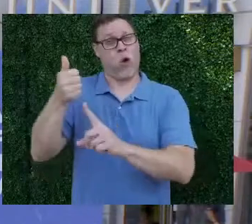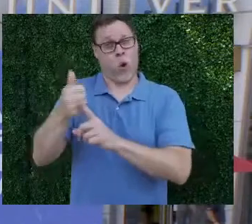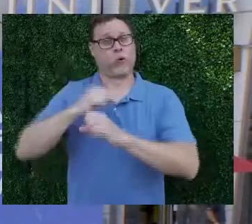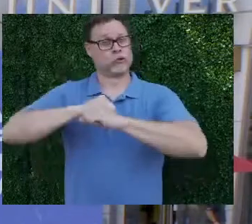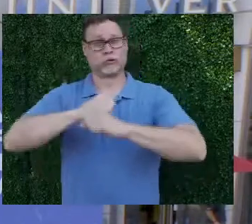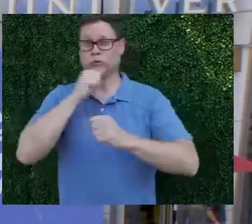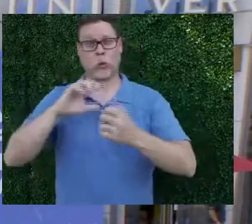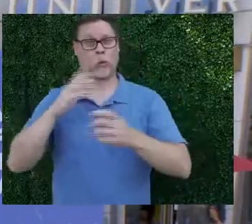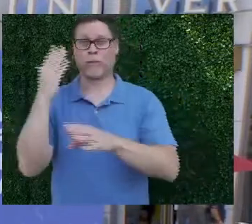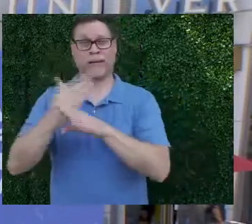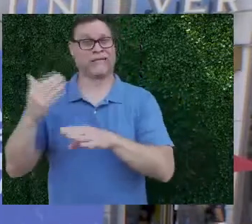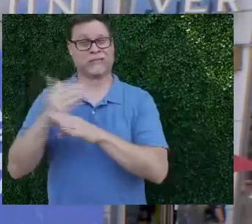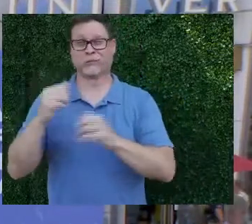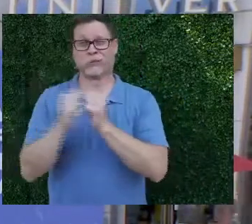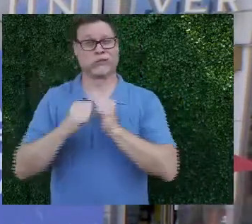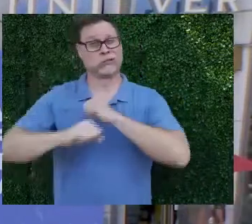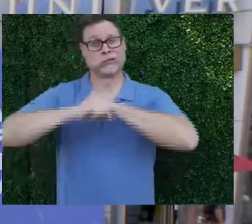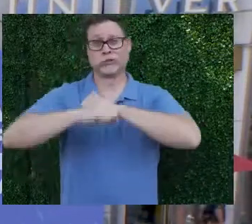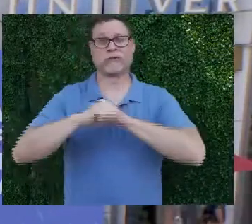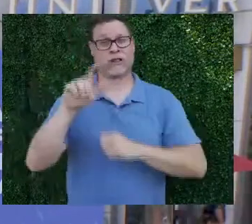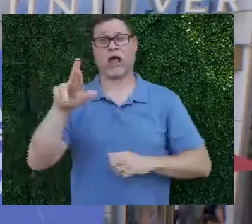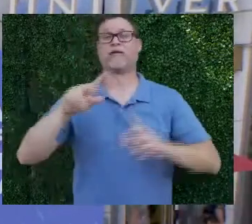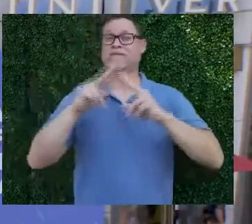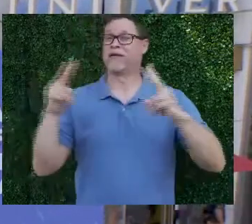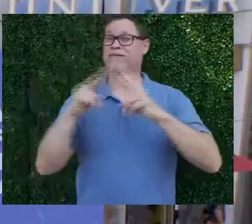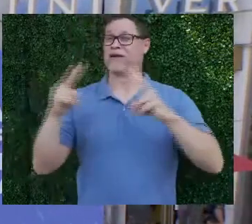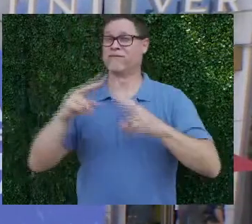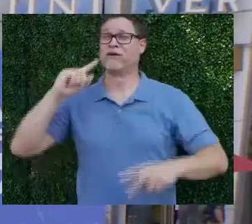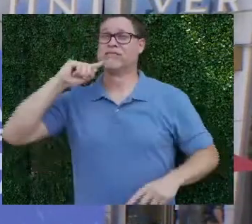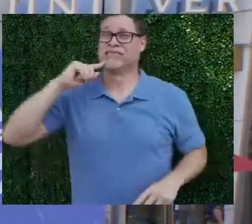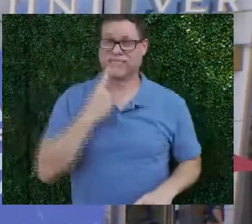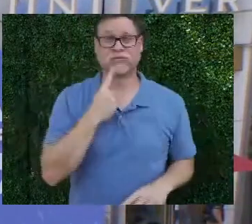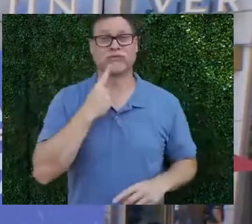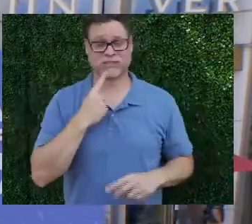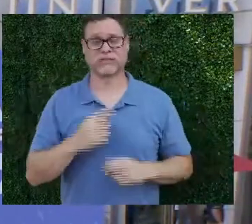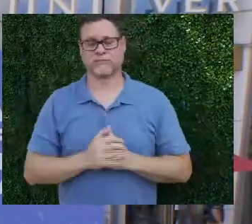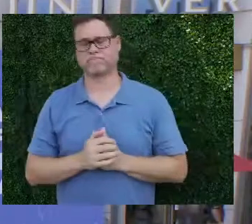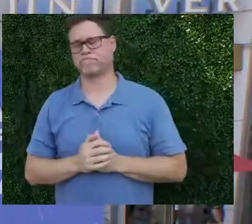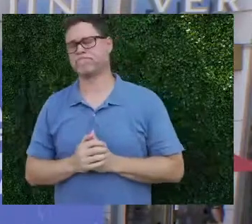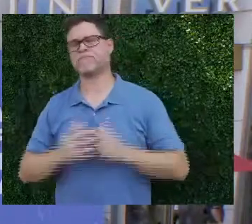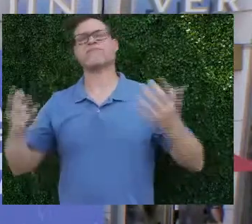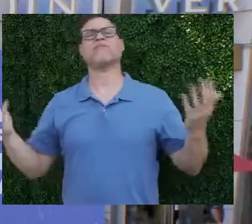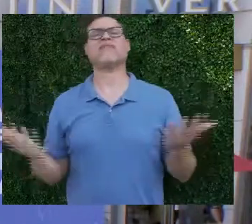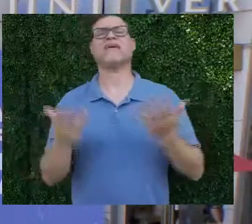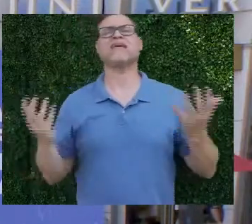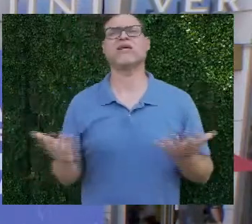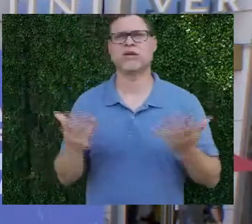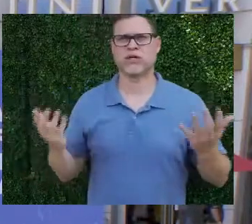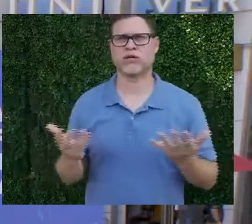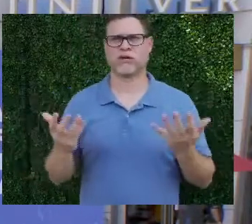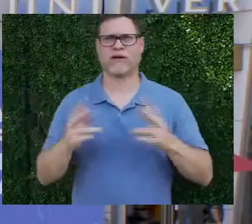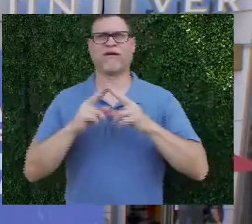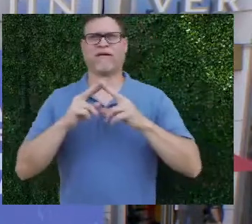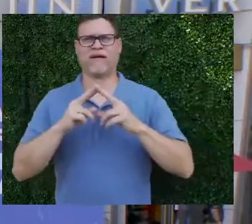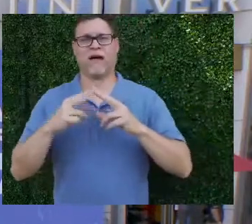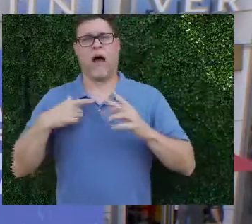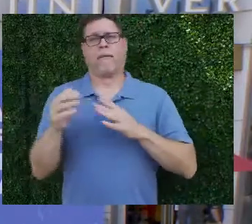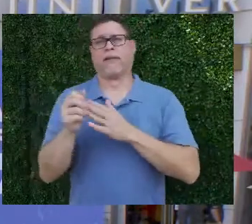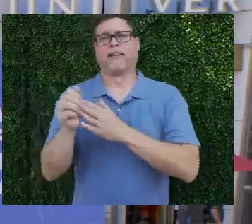with security from the lottery. So they take this very, very seriously, as we do as well. But I'm bearing the